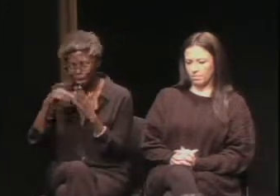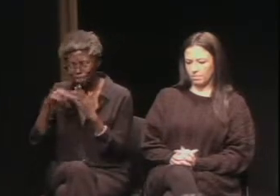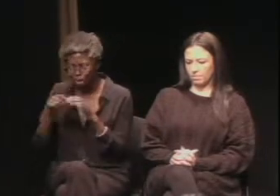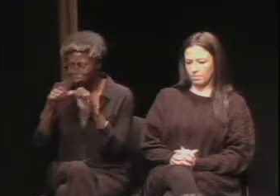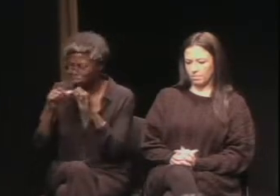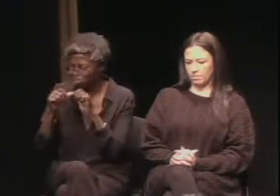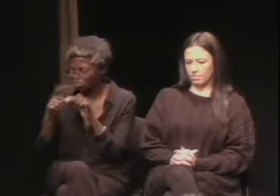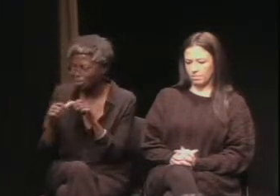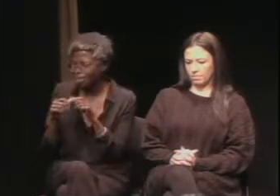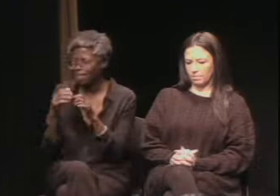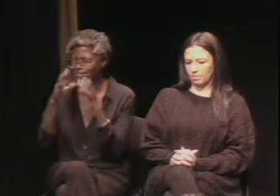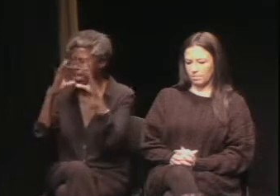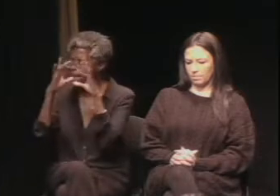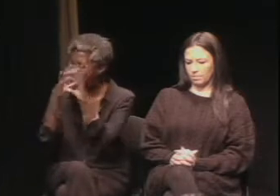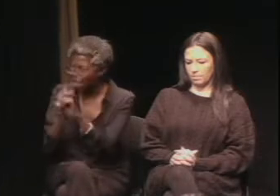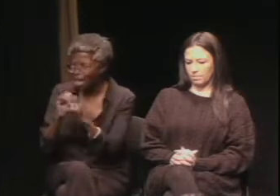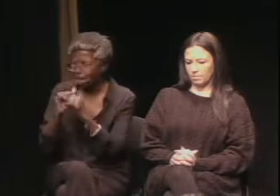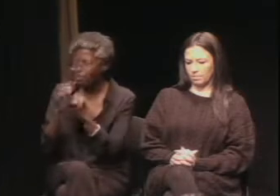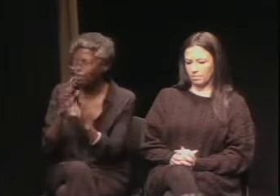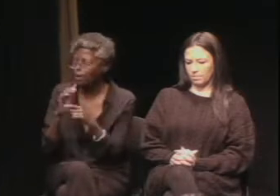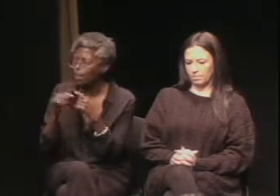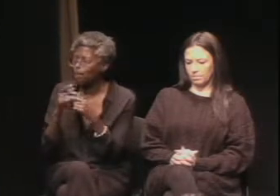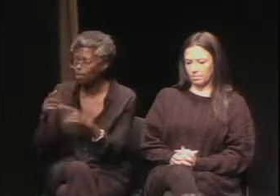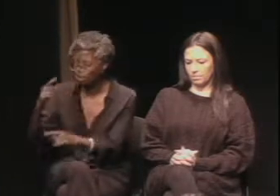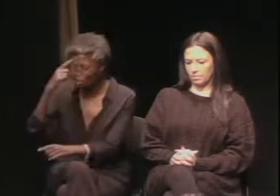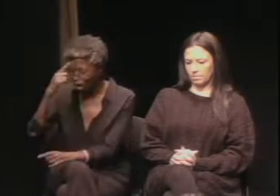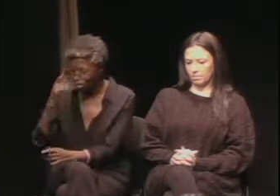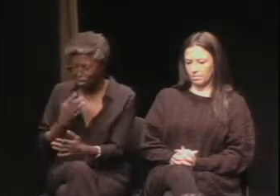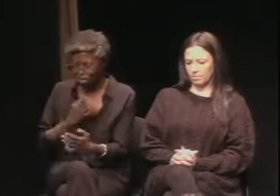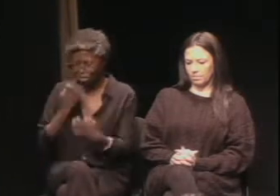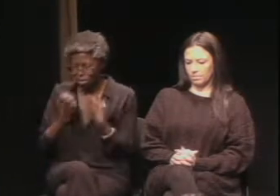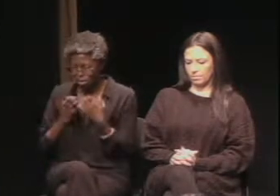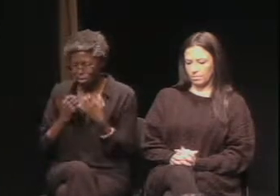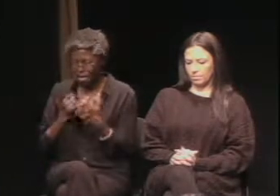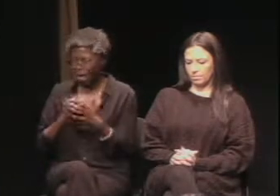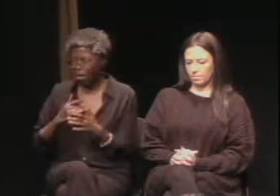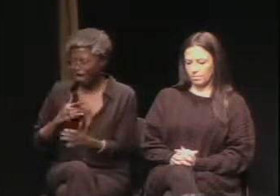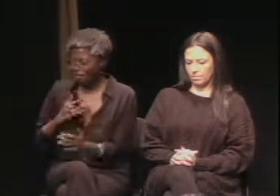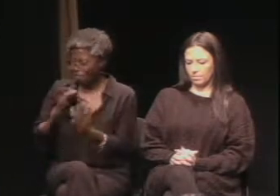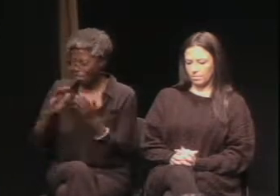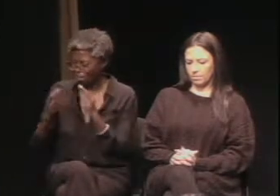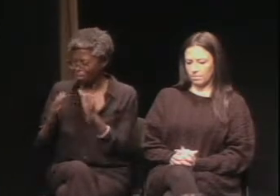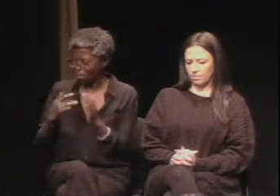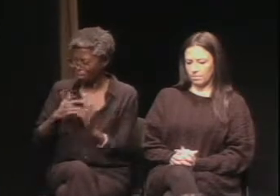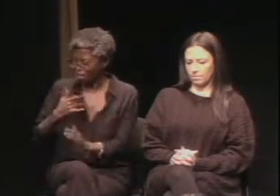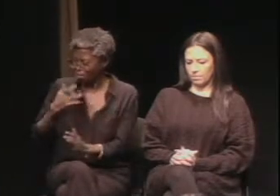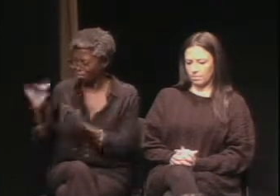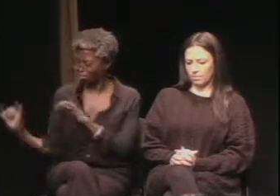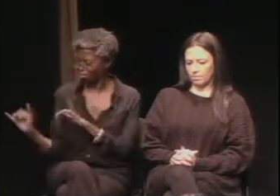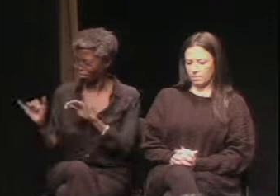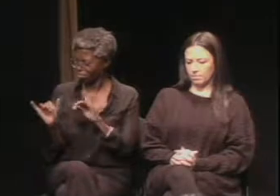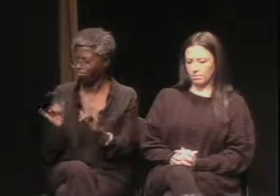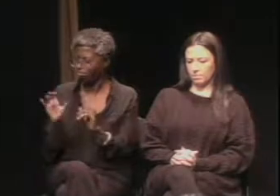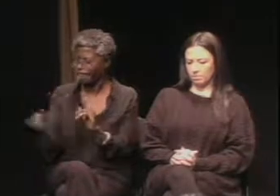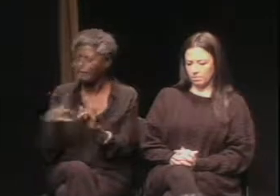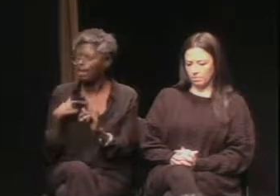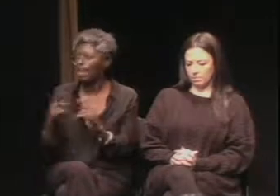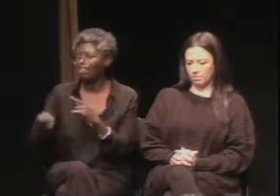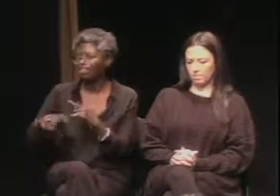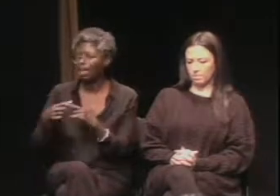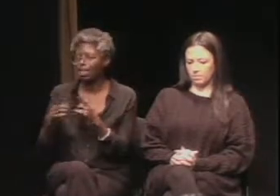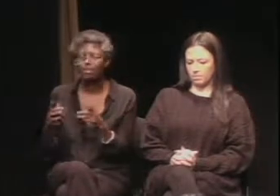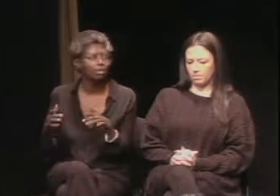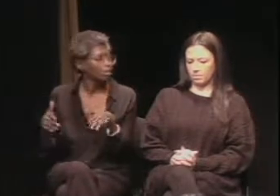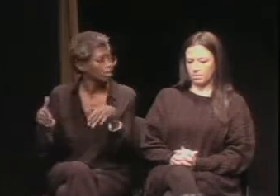talked about her thoughts and emotions and how many of them mirrored how I felt about myself. And then Mr. Freeman was